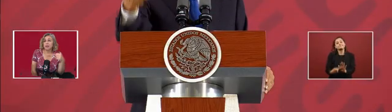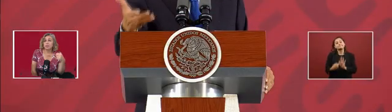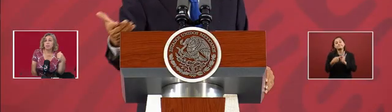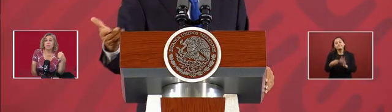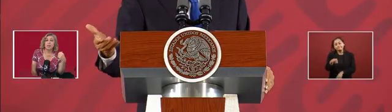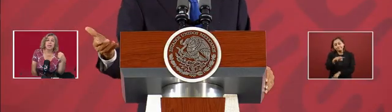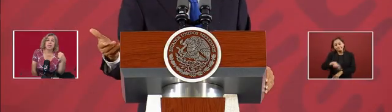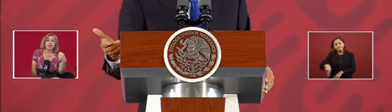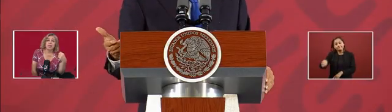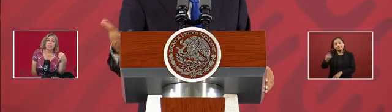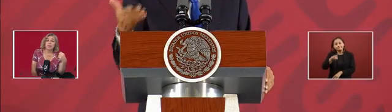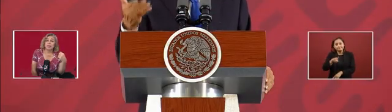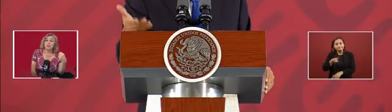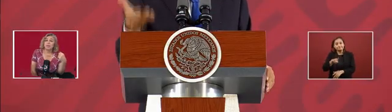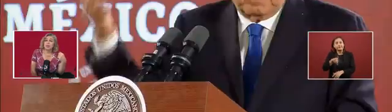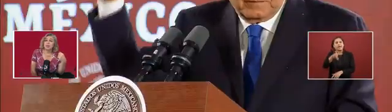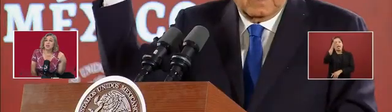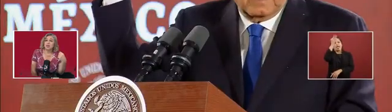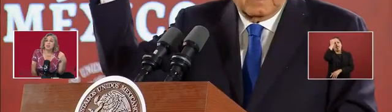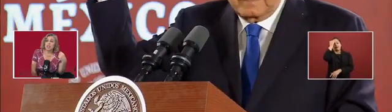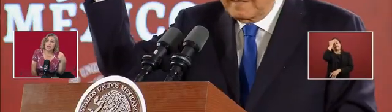in order to renew